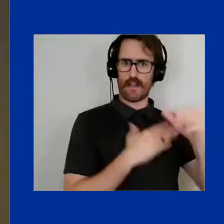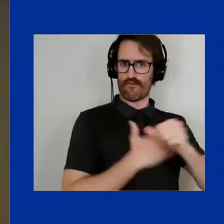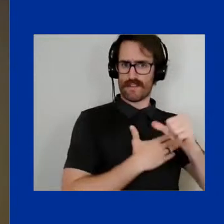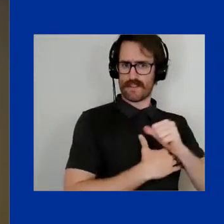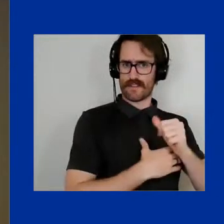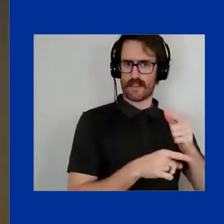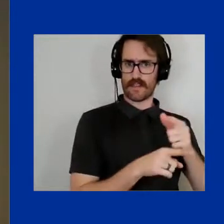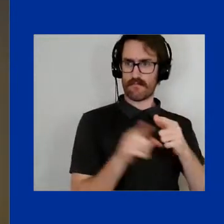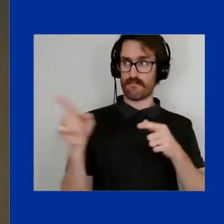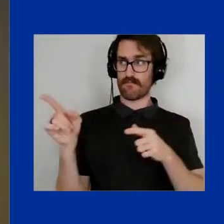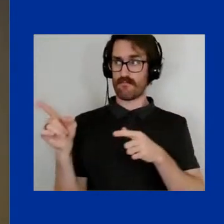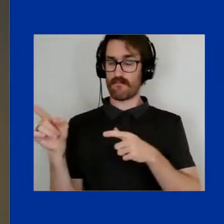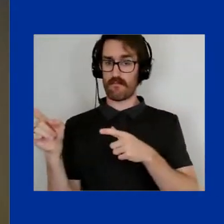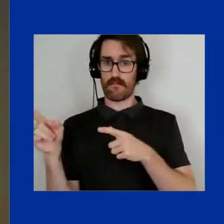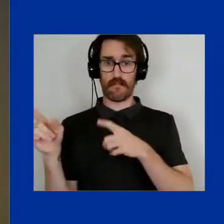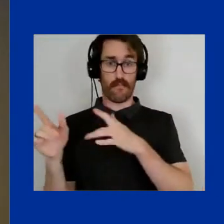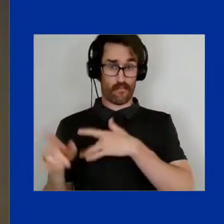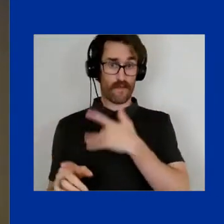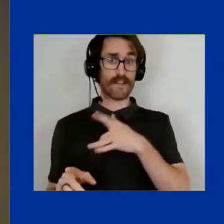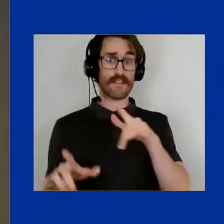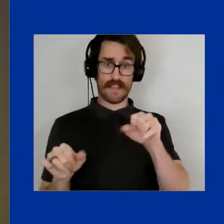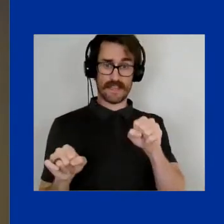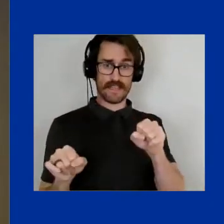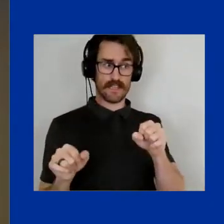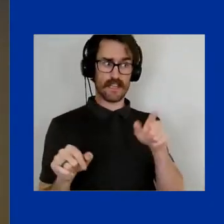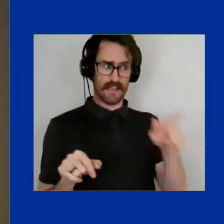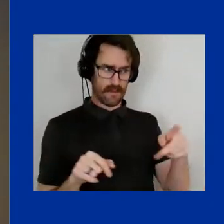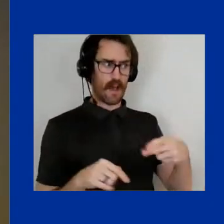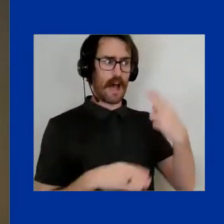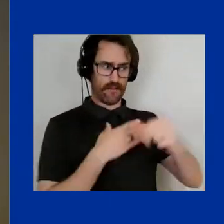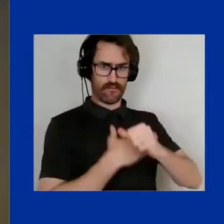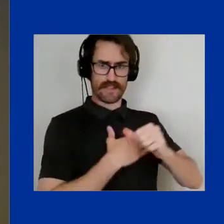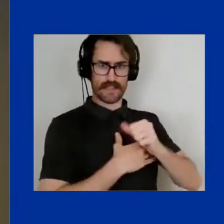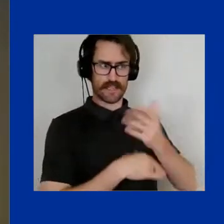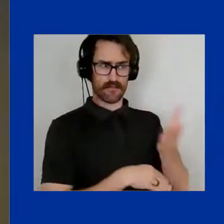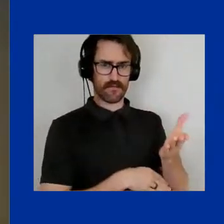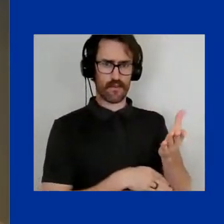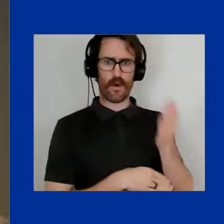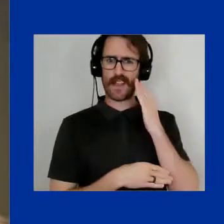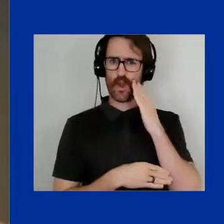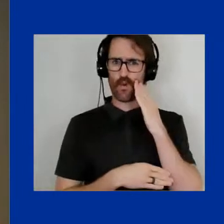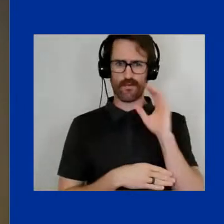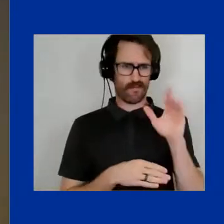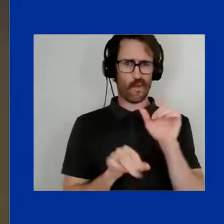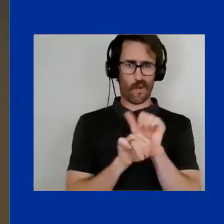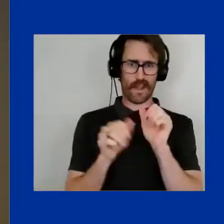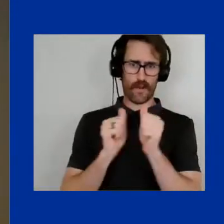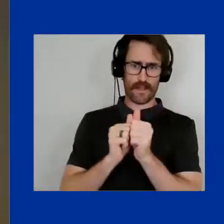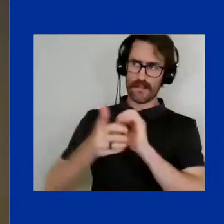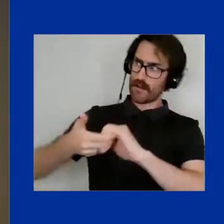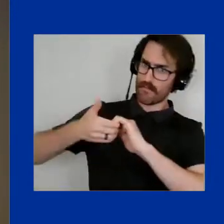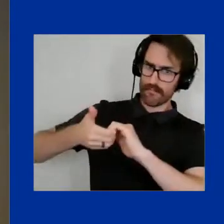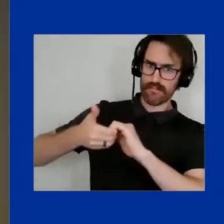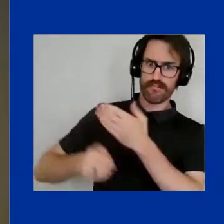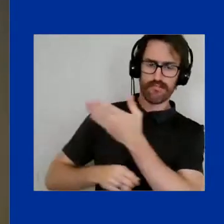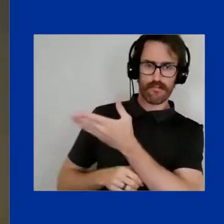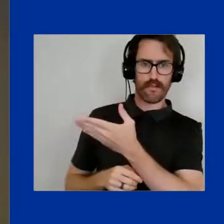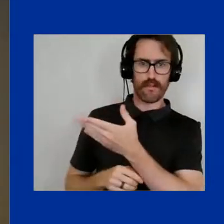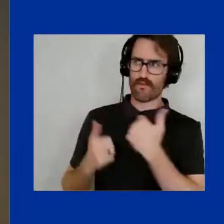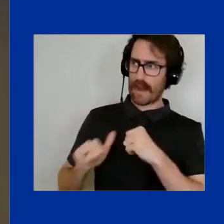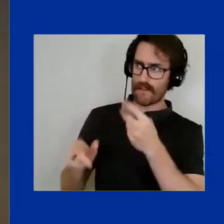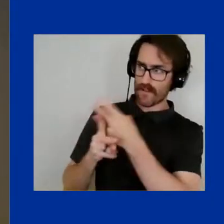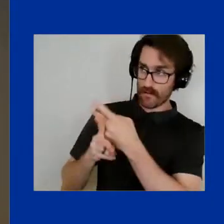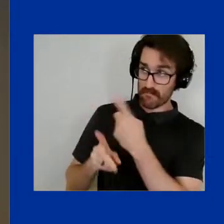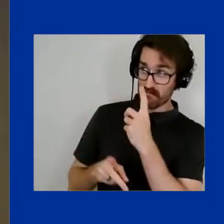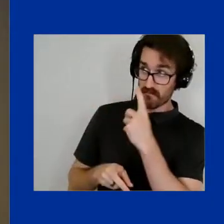could this have been a mistake? I know OPH is engaging with the province on this. Are you trying to figure that out, asking that it be